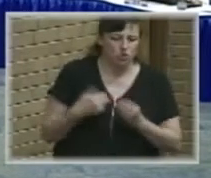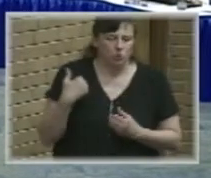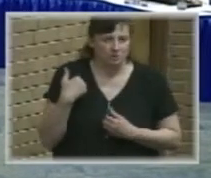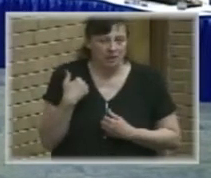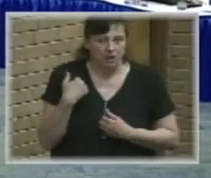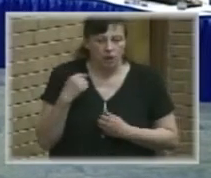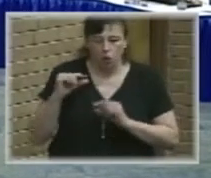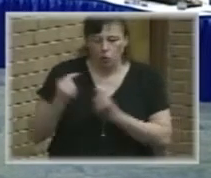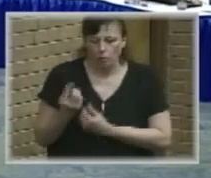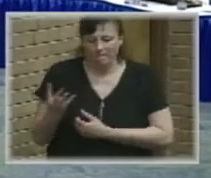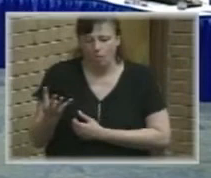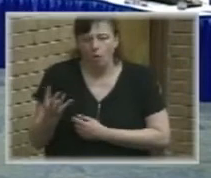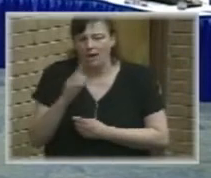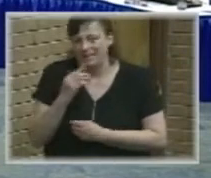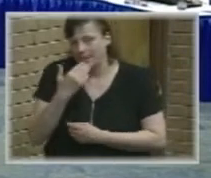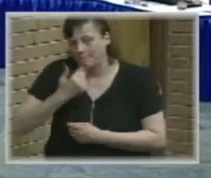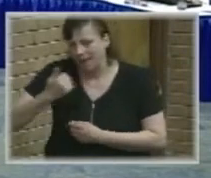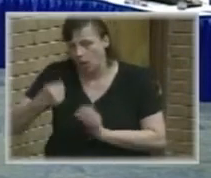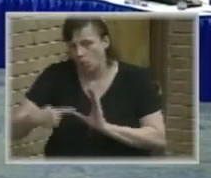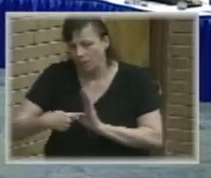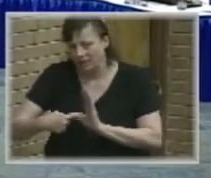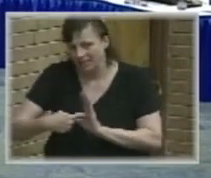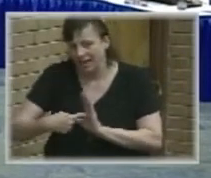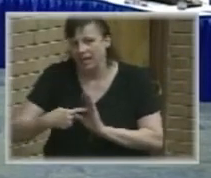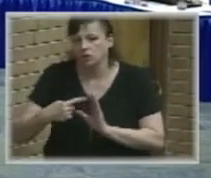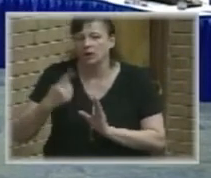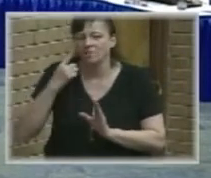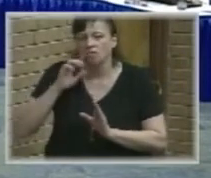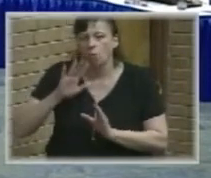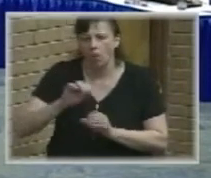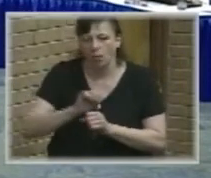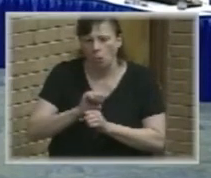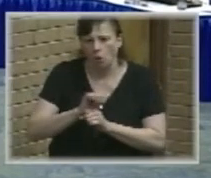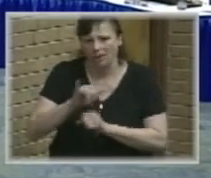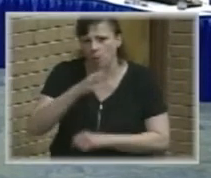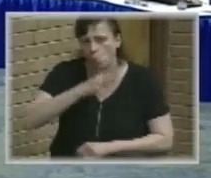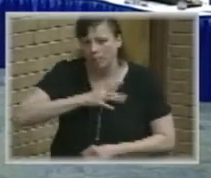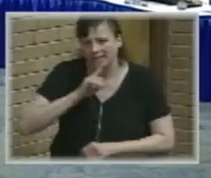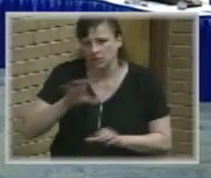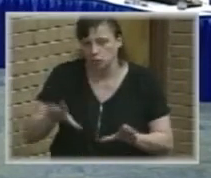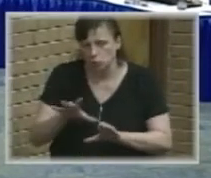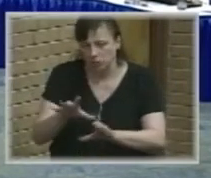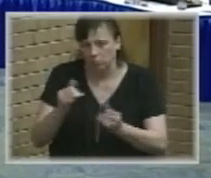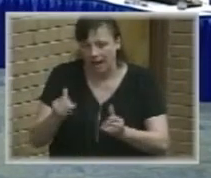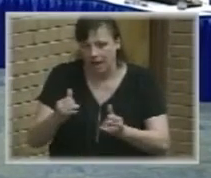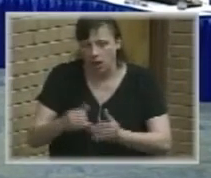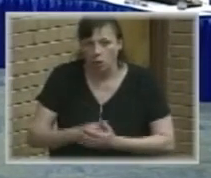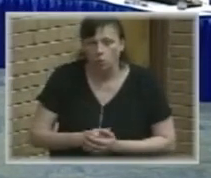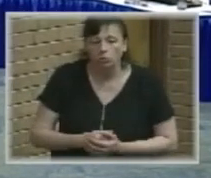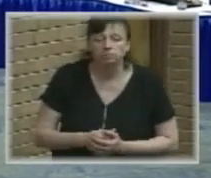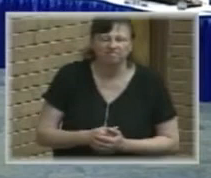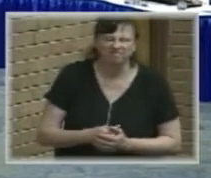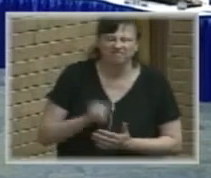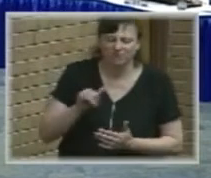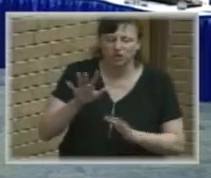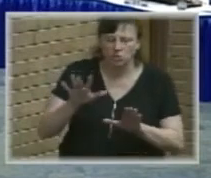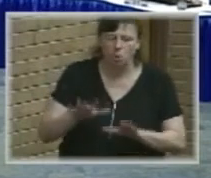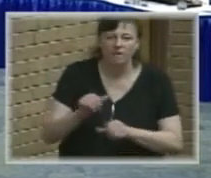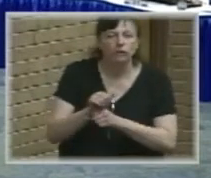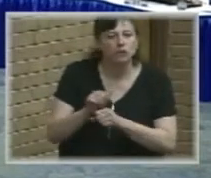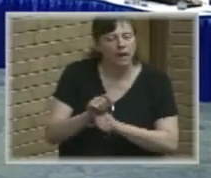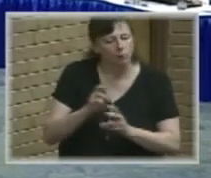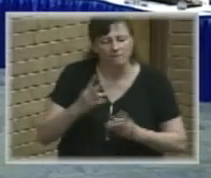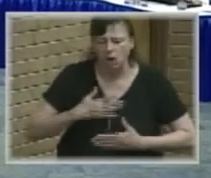Group 4 is a better representation of the scope of work she's doing now, and she does a great job. We're very